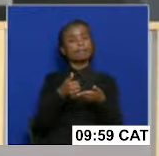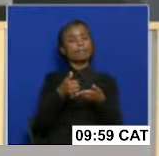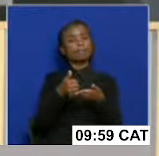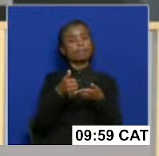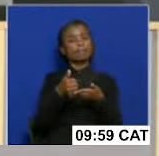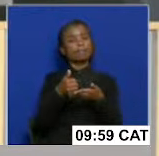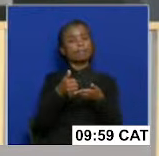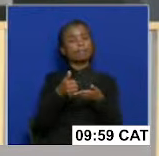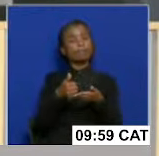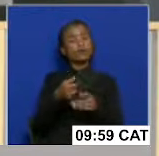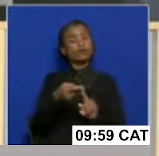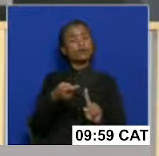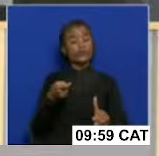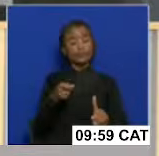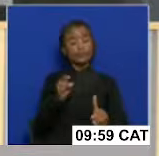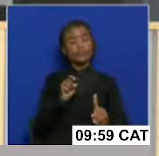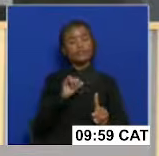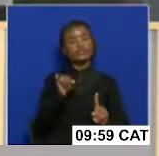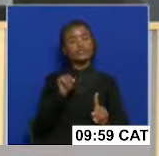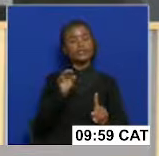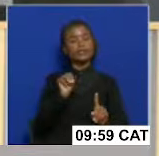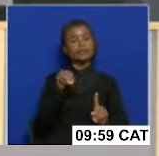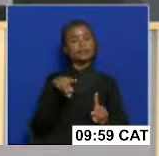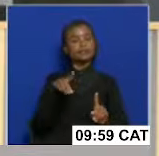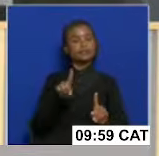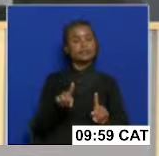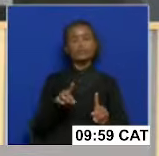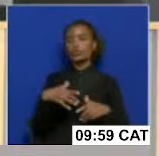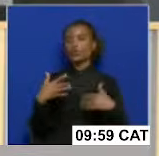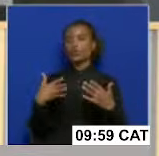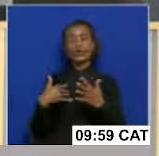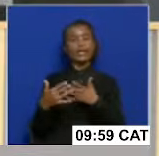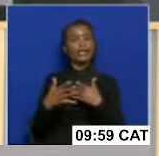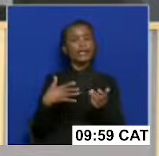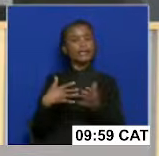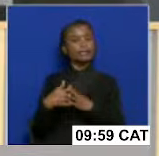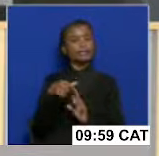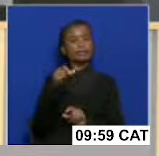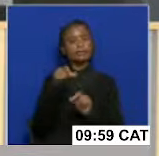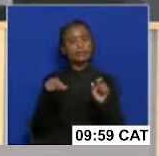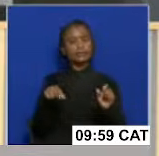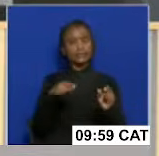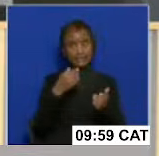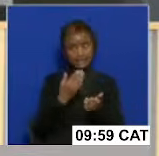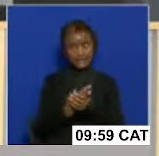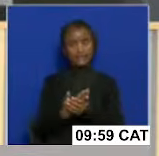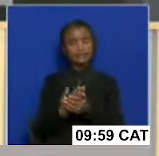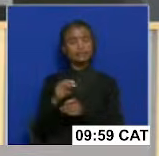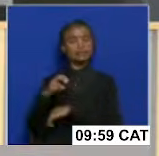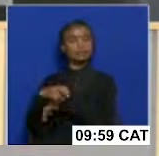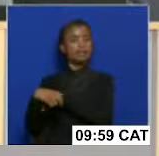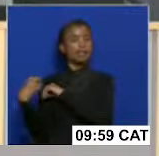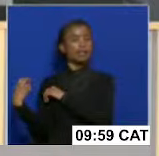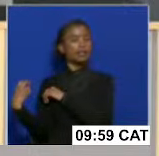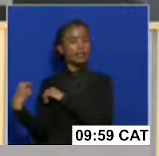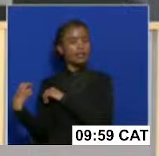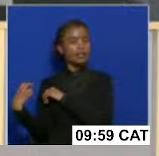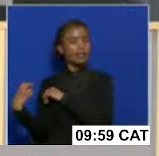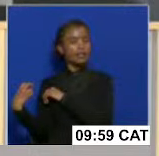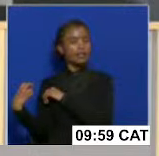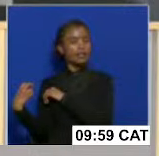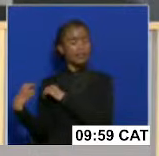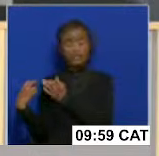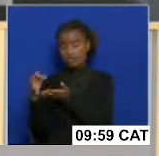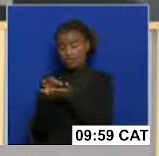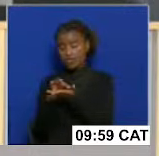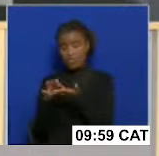and whoever else to assist in laying their hands on the stones, is it even accurate to call